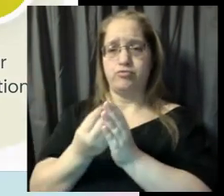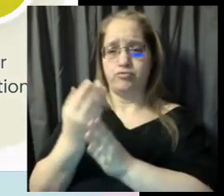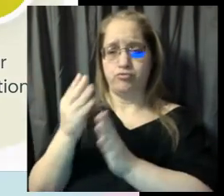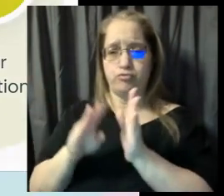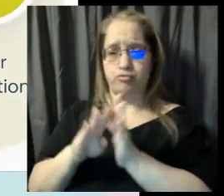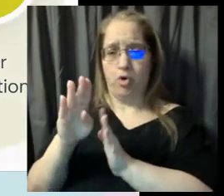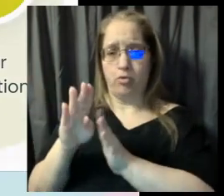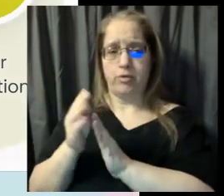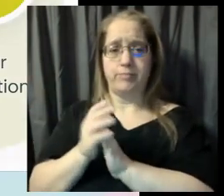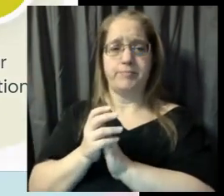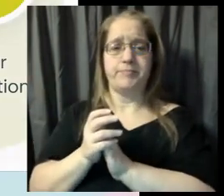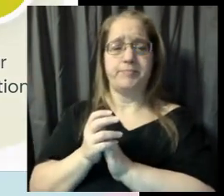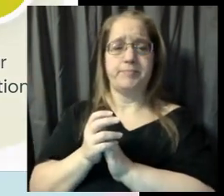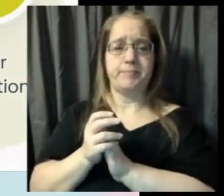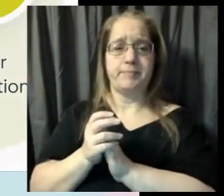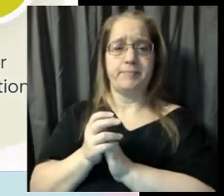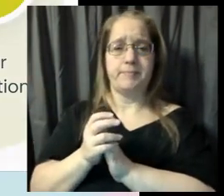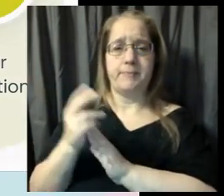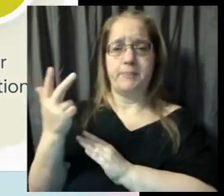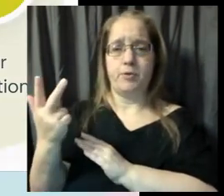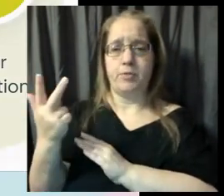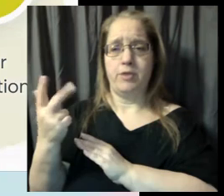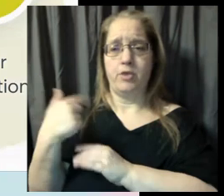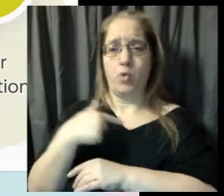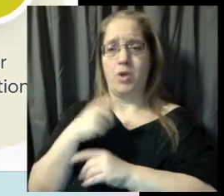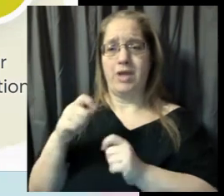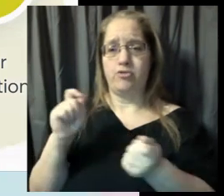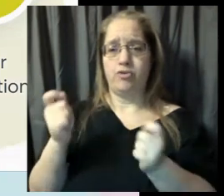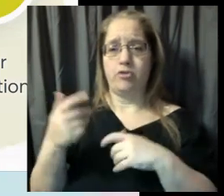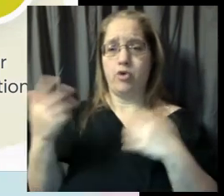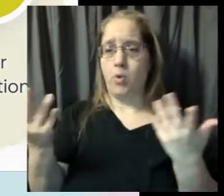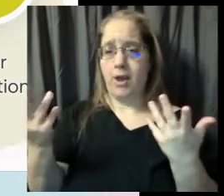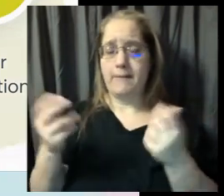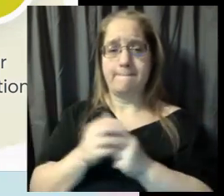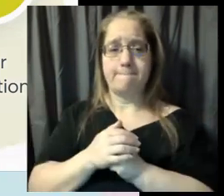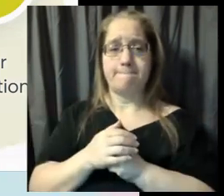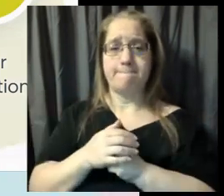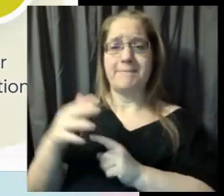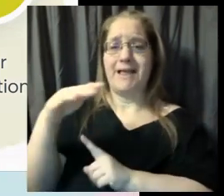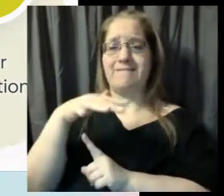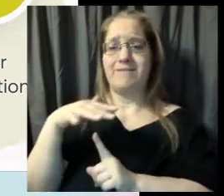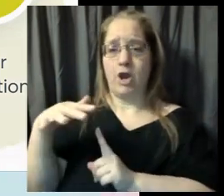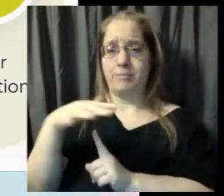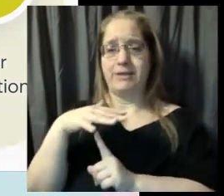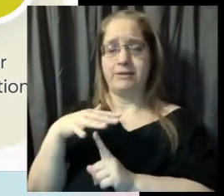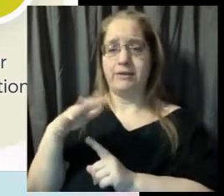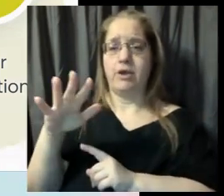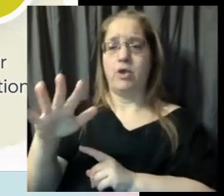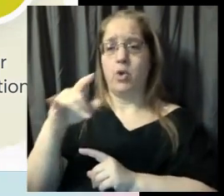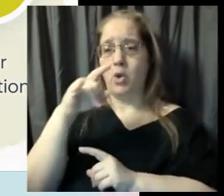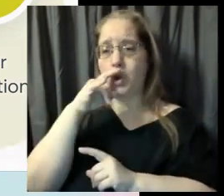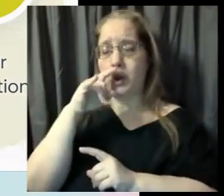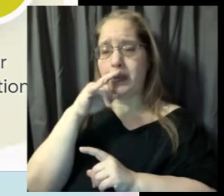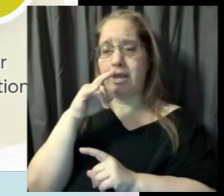So we've highlighted the 3 things that we can change, and the first one we're going to talk about is the environment in which your child spends